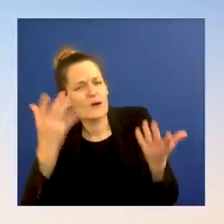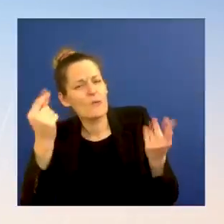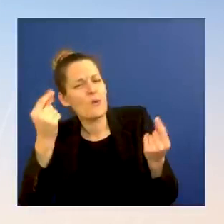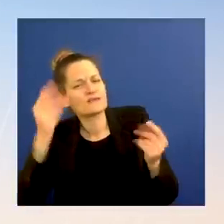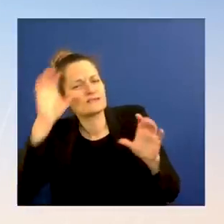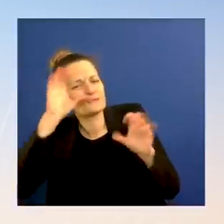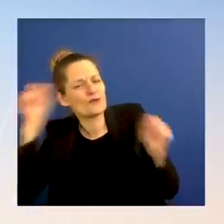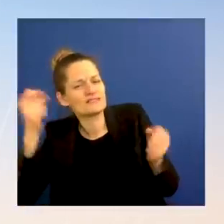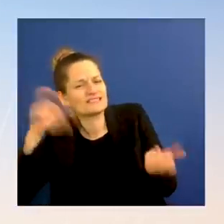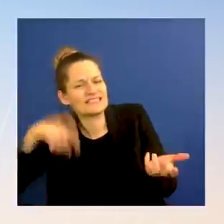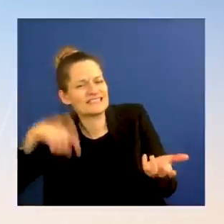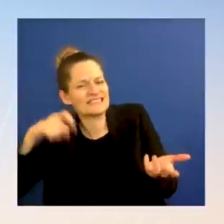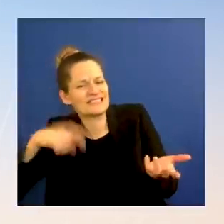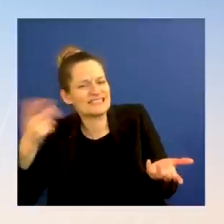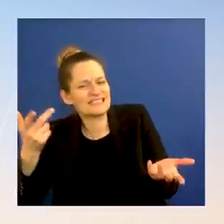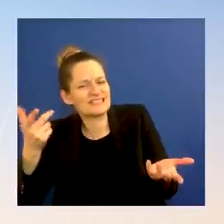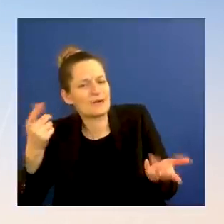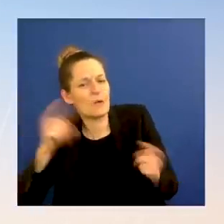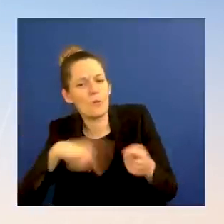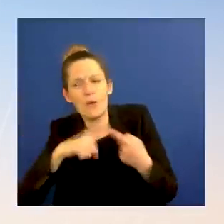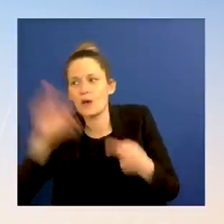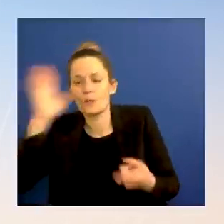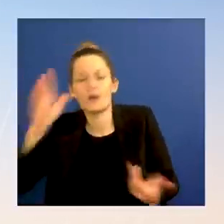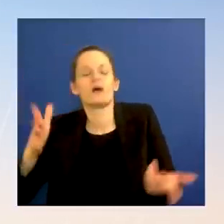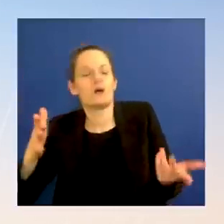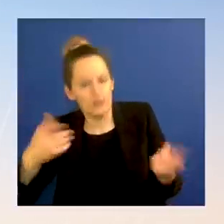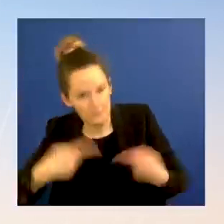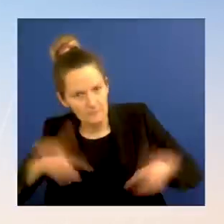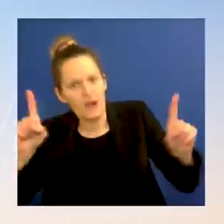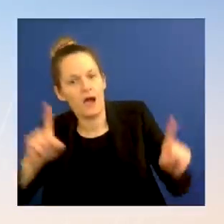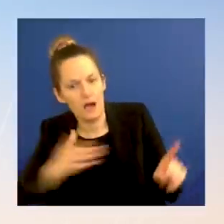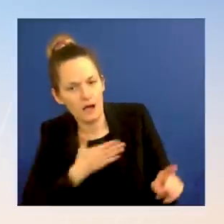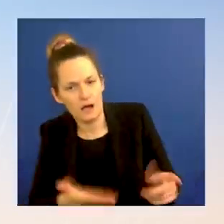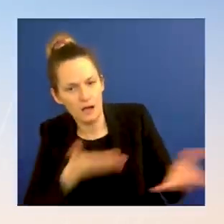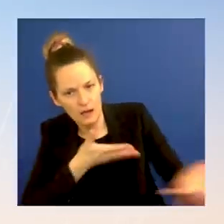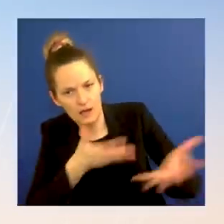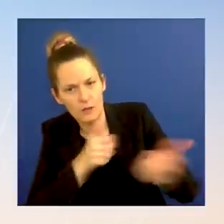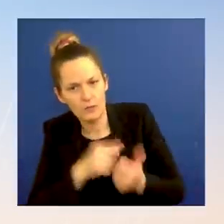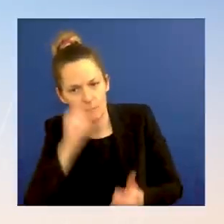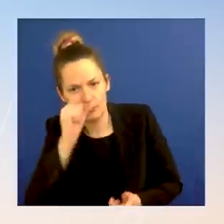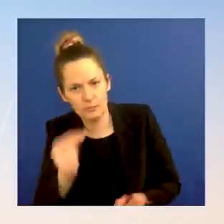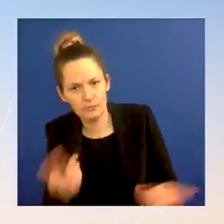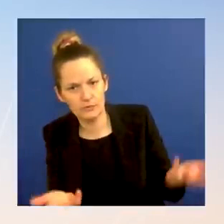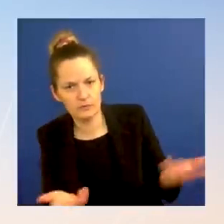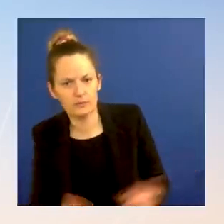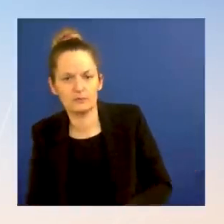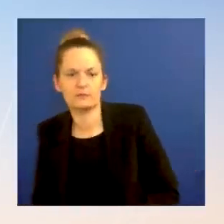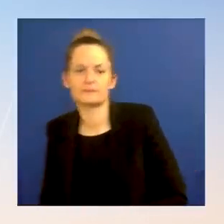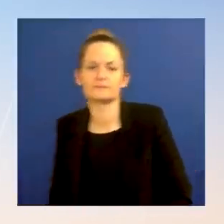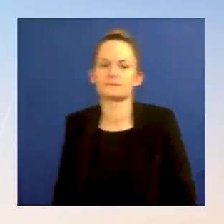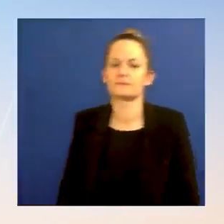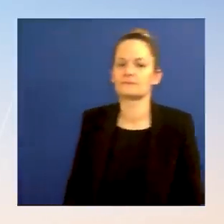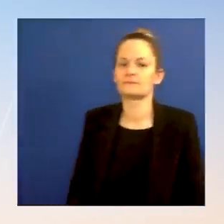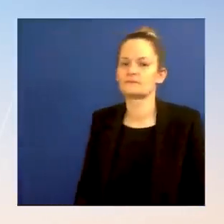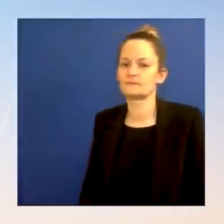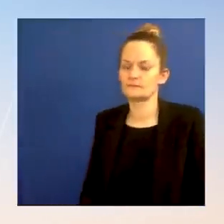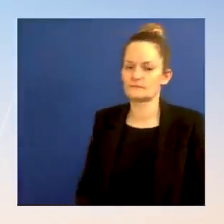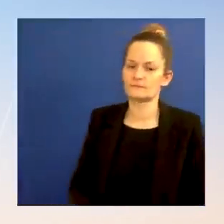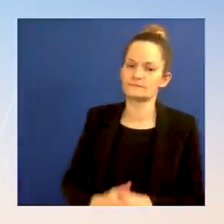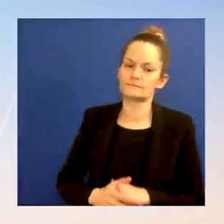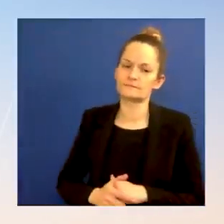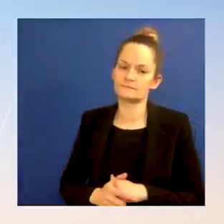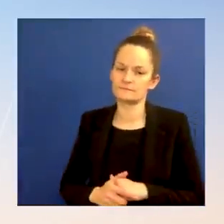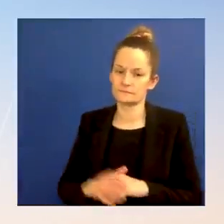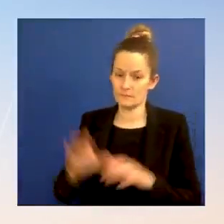of engagement with Putin directly as constructive at this point? For President Putin, I mean, for President Biden or for President